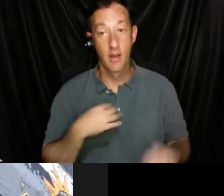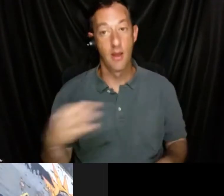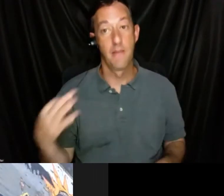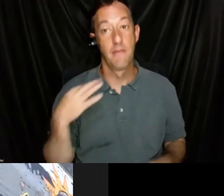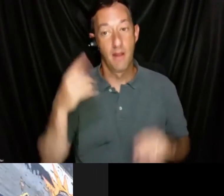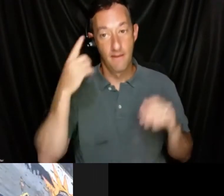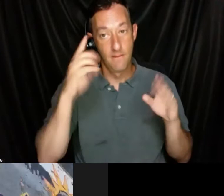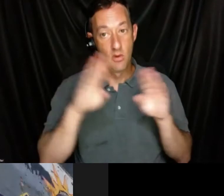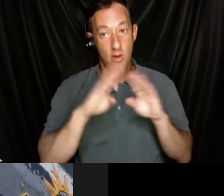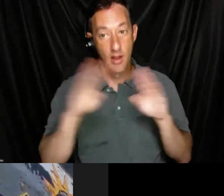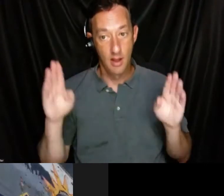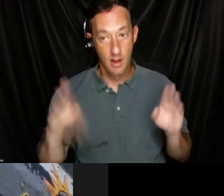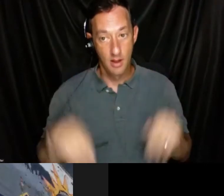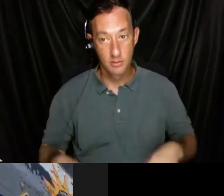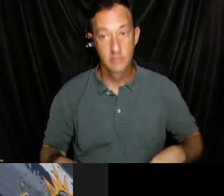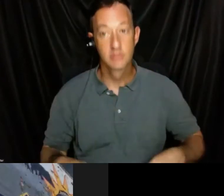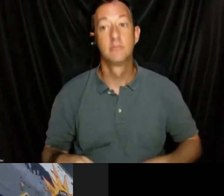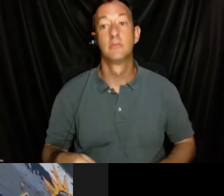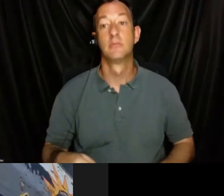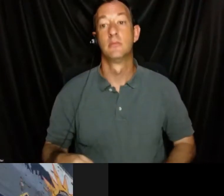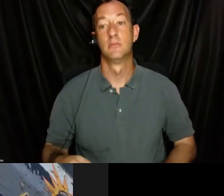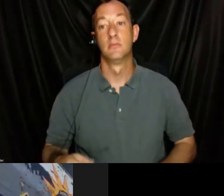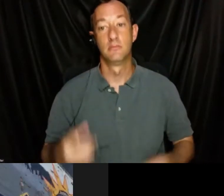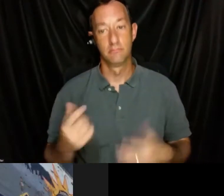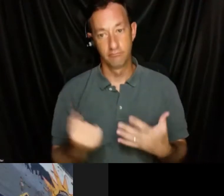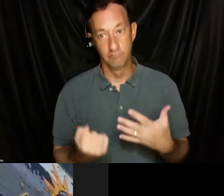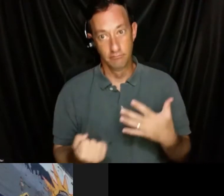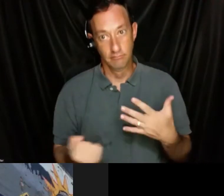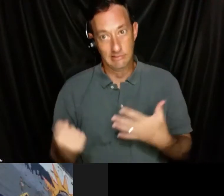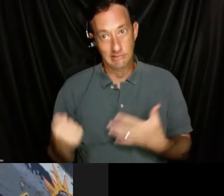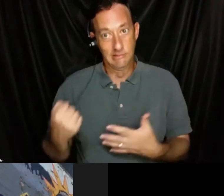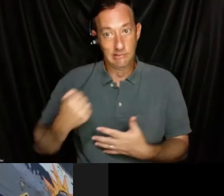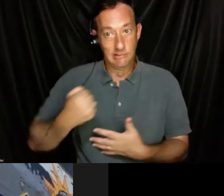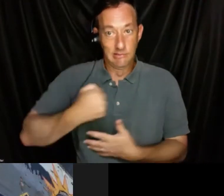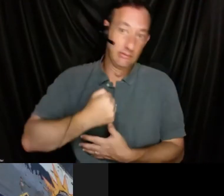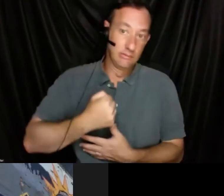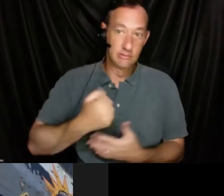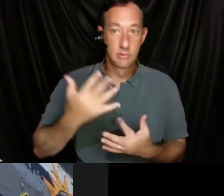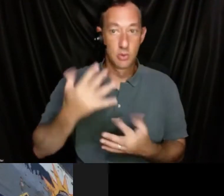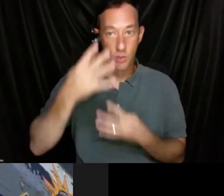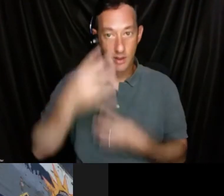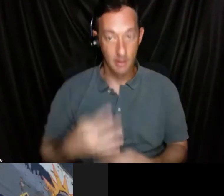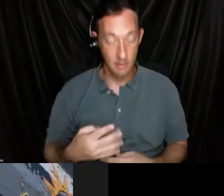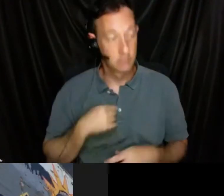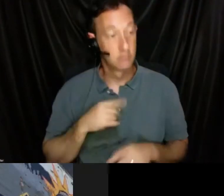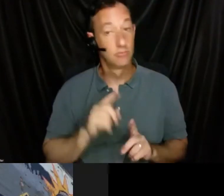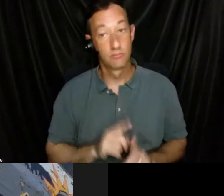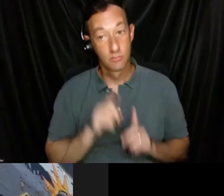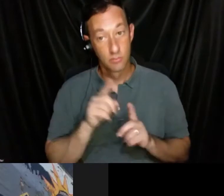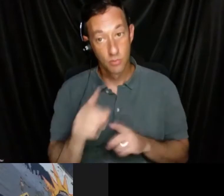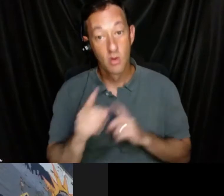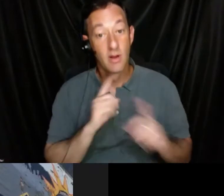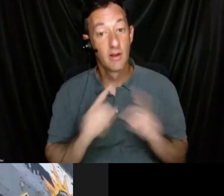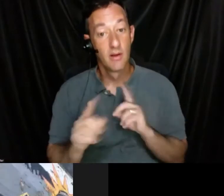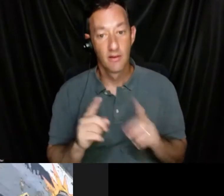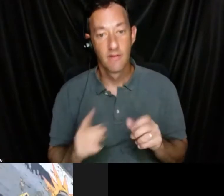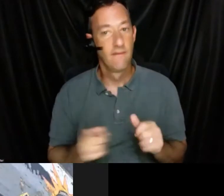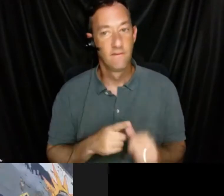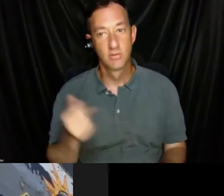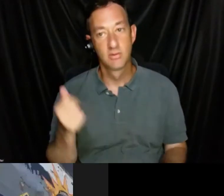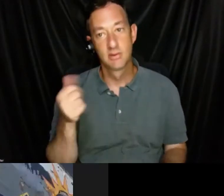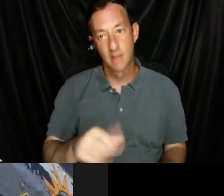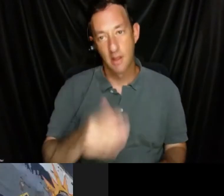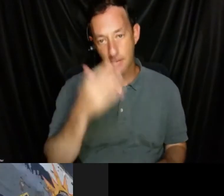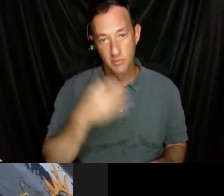housing. And I made it to the top of the waiting list. And when I went for the interview, the first, they denied me because of my